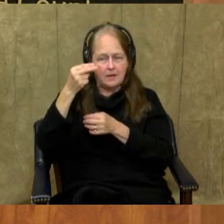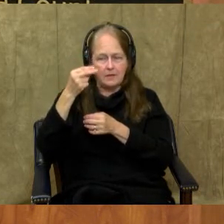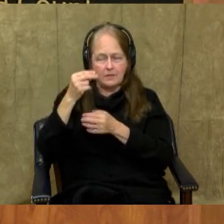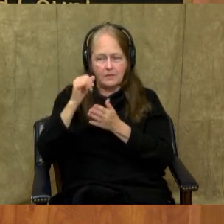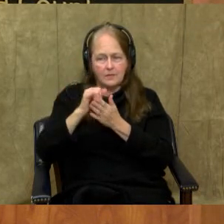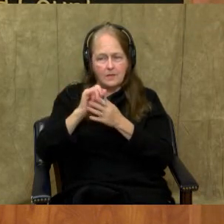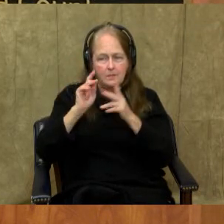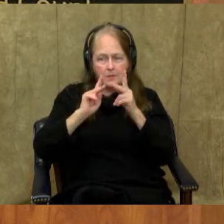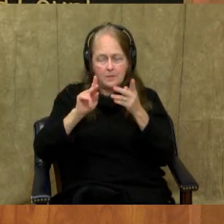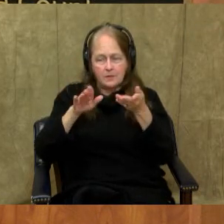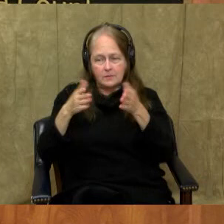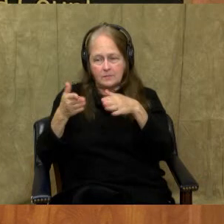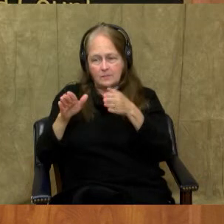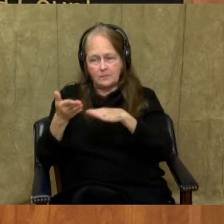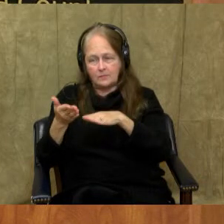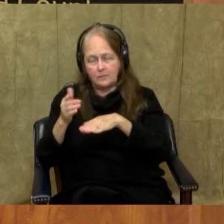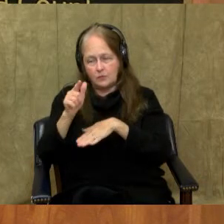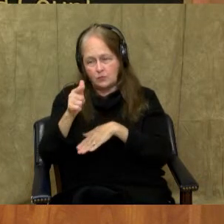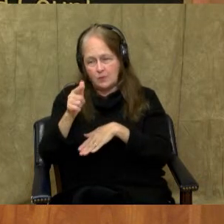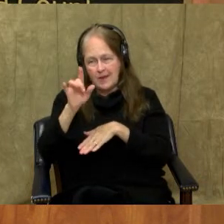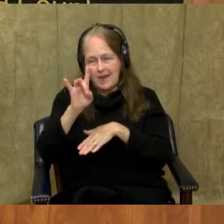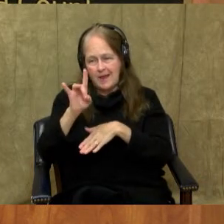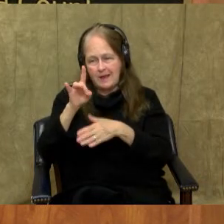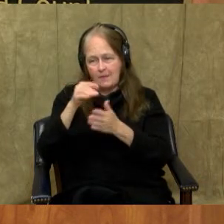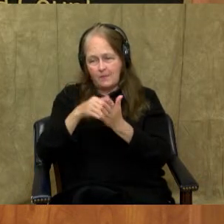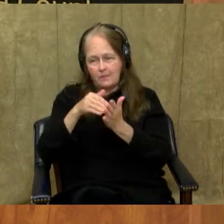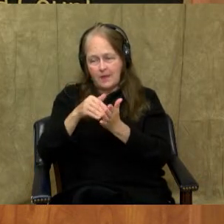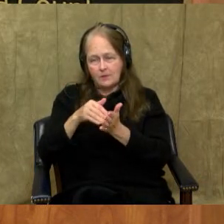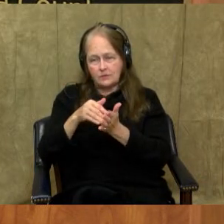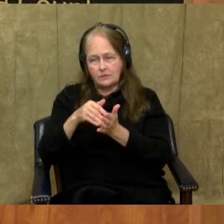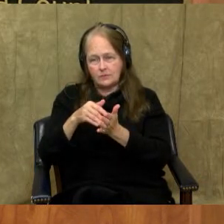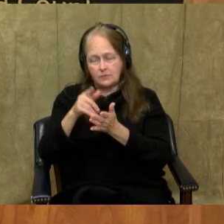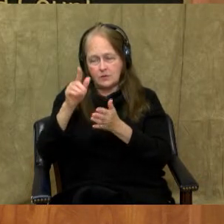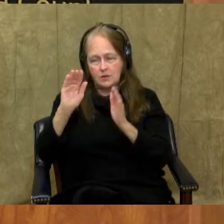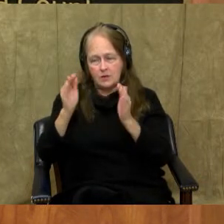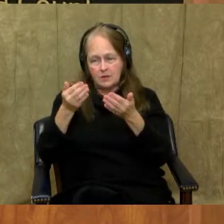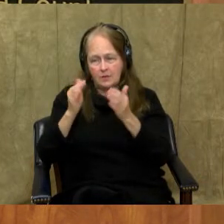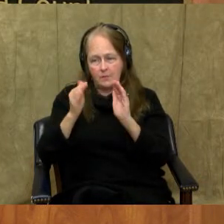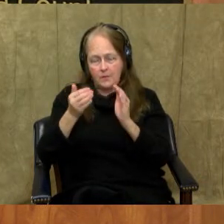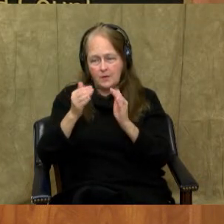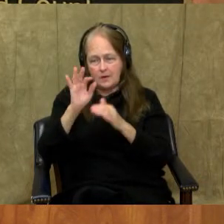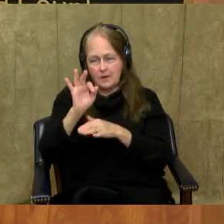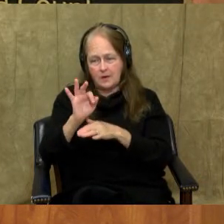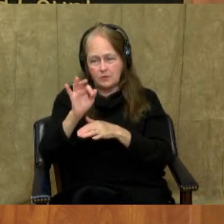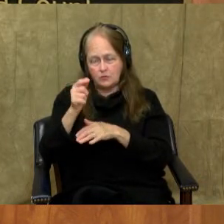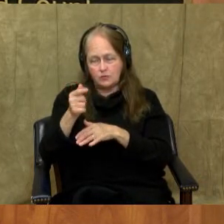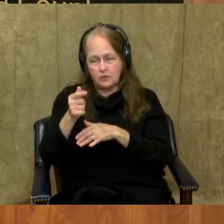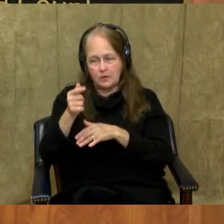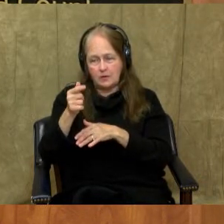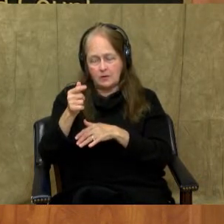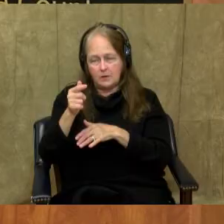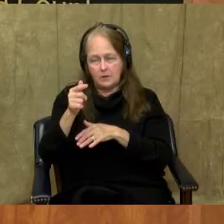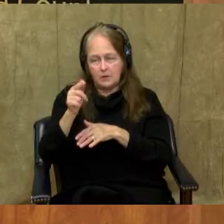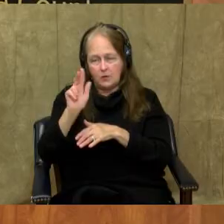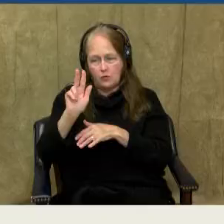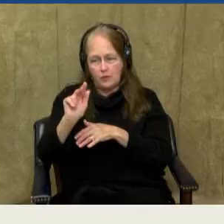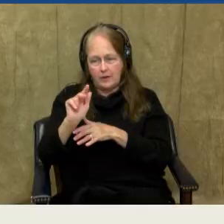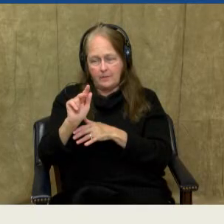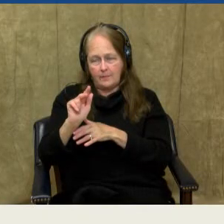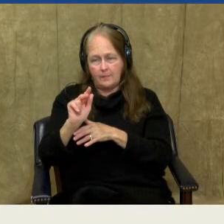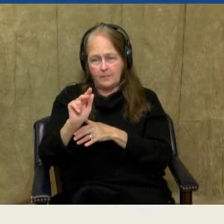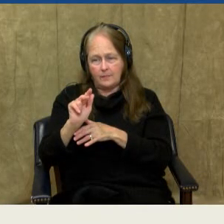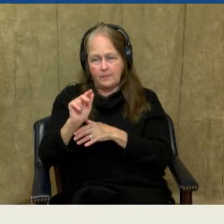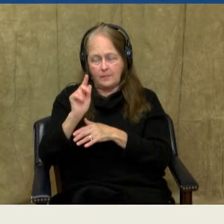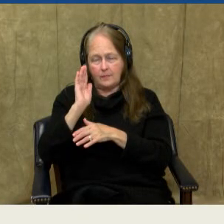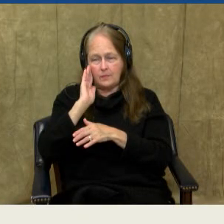death toll, according to this, is 28,000. I want you to compare that to 1923, which is at the very bottom.